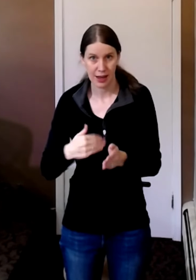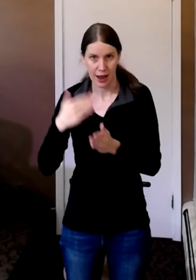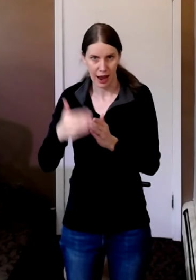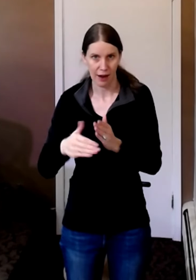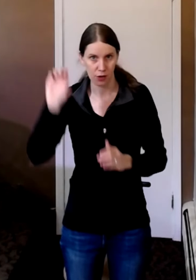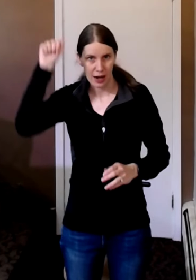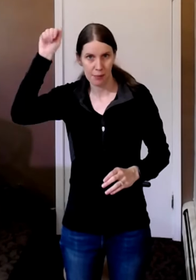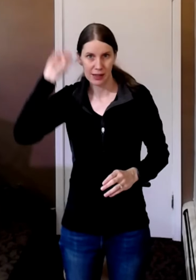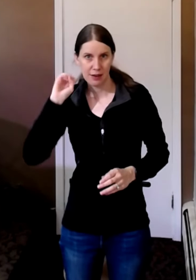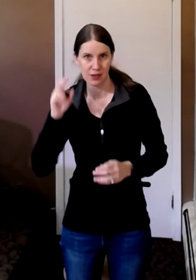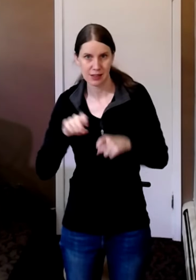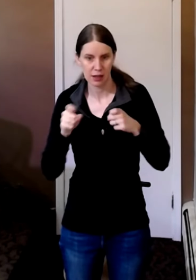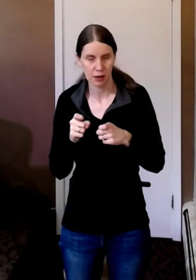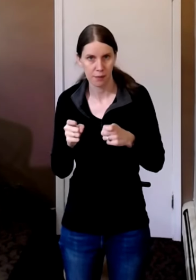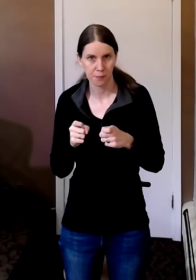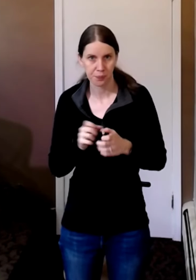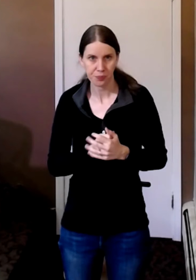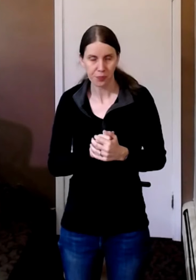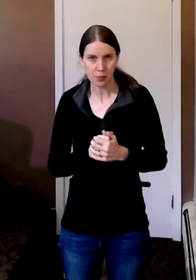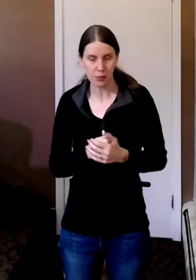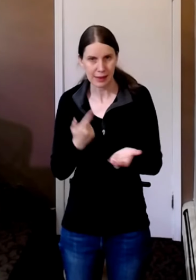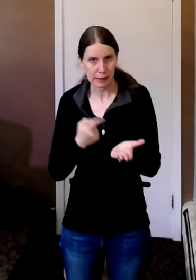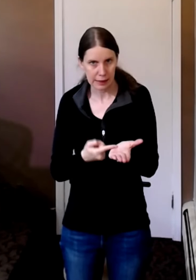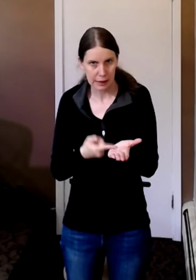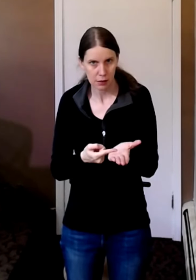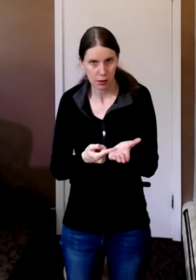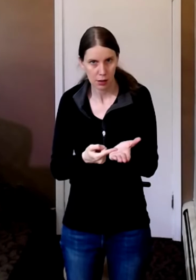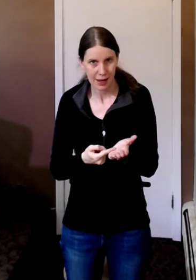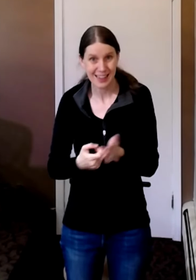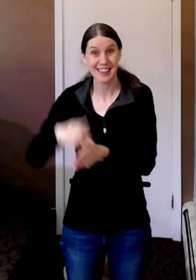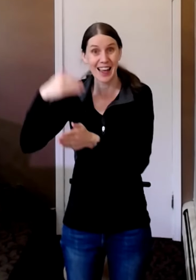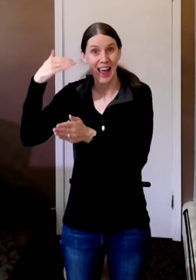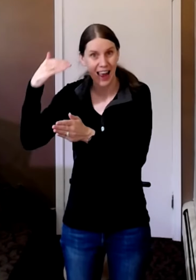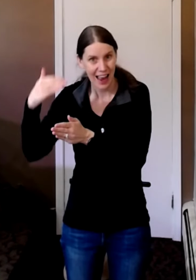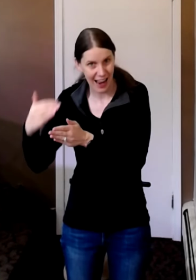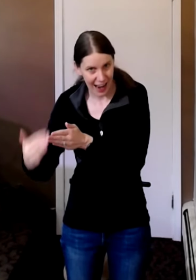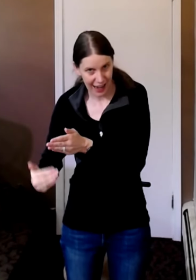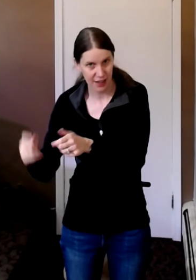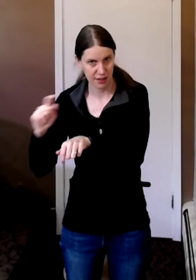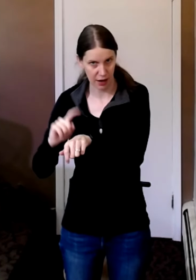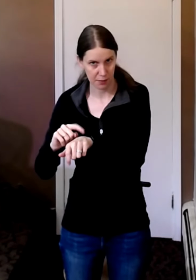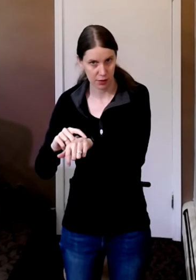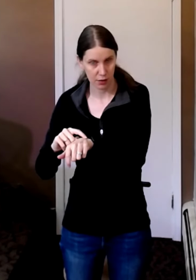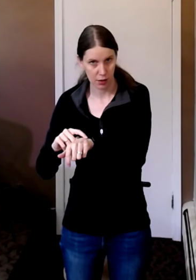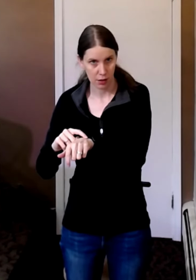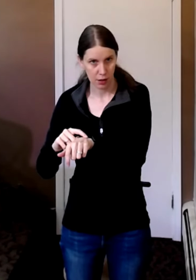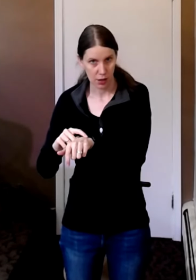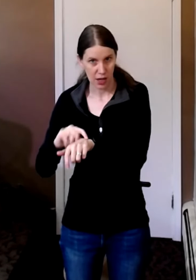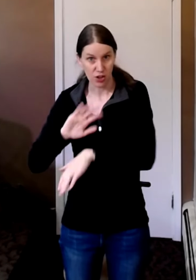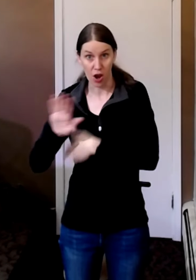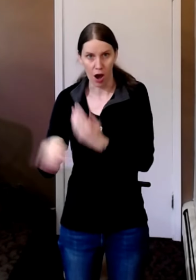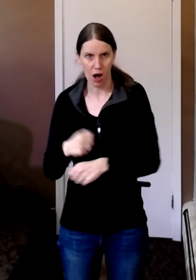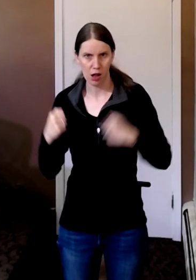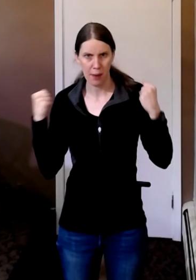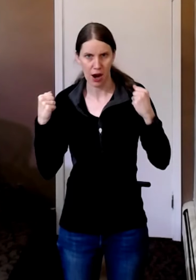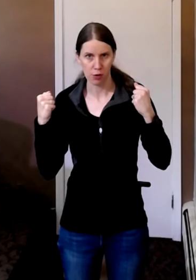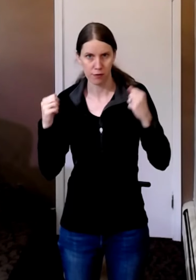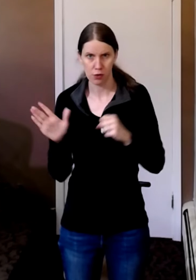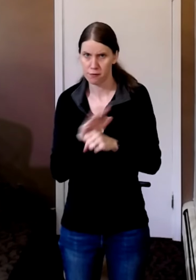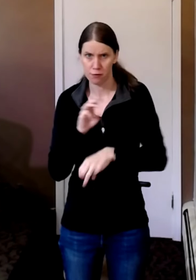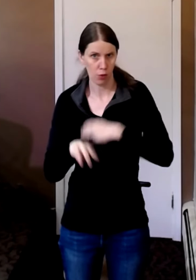the Tower of Babel. But this is the end times where it is all powerful across